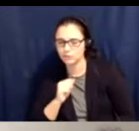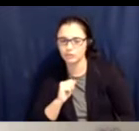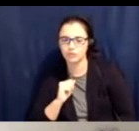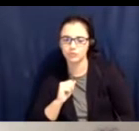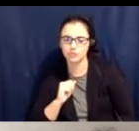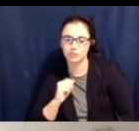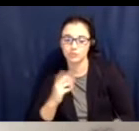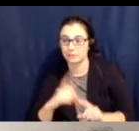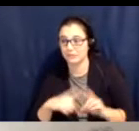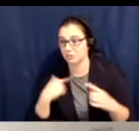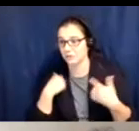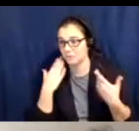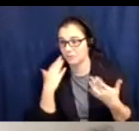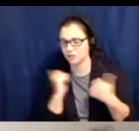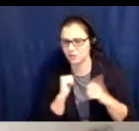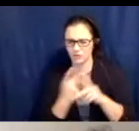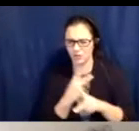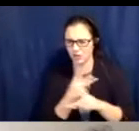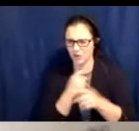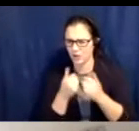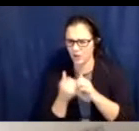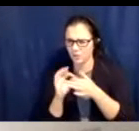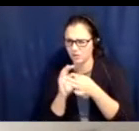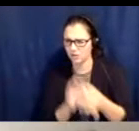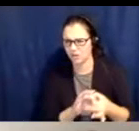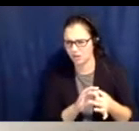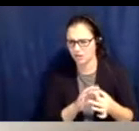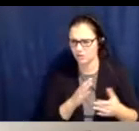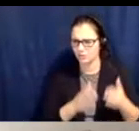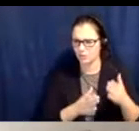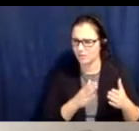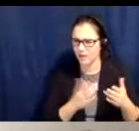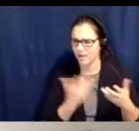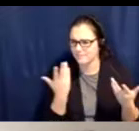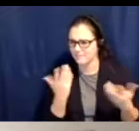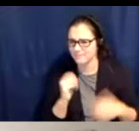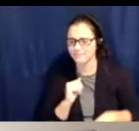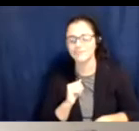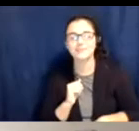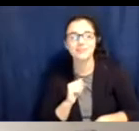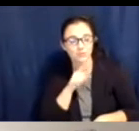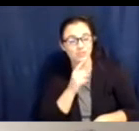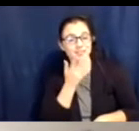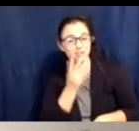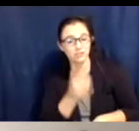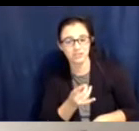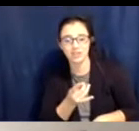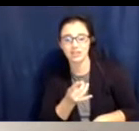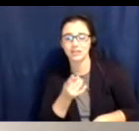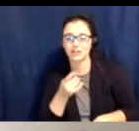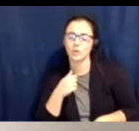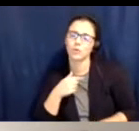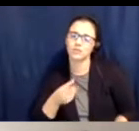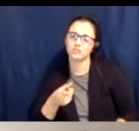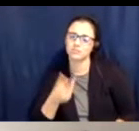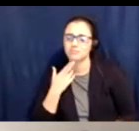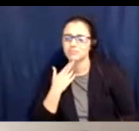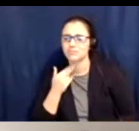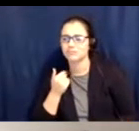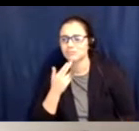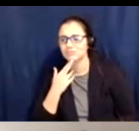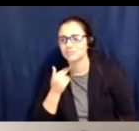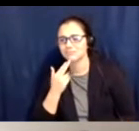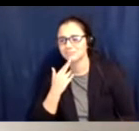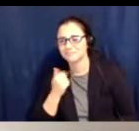Yeah. different. I was trying to figure out how that related to robotics, but You know, it's very interesting because this is adorable. Oh,